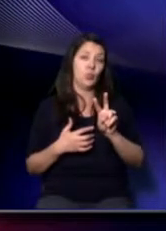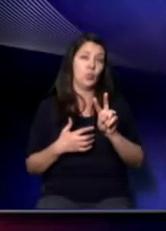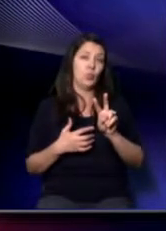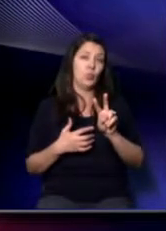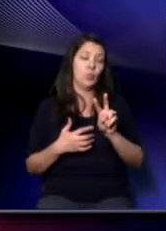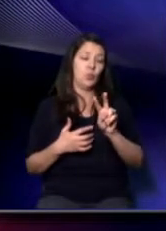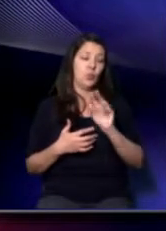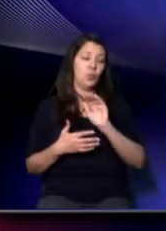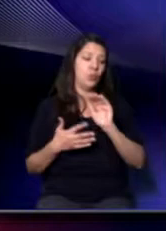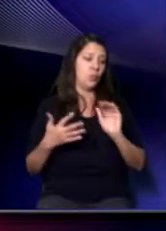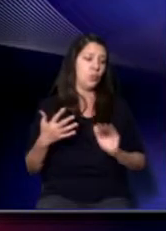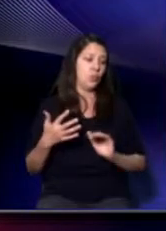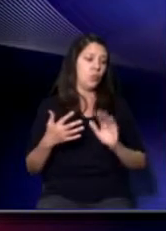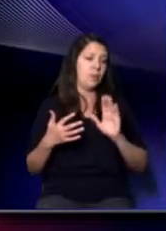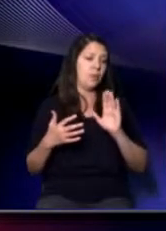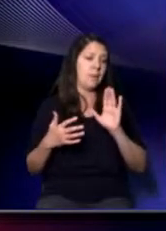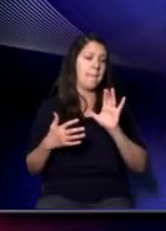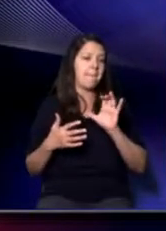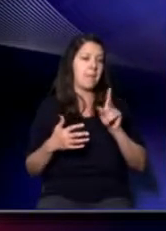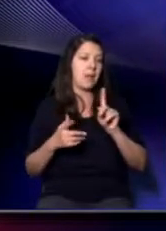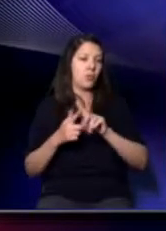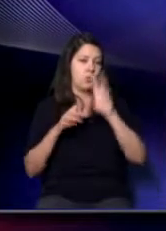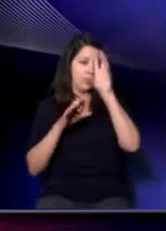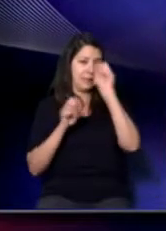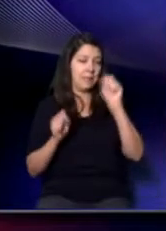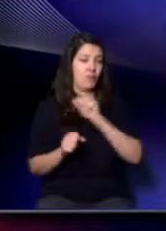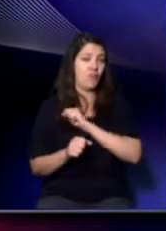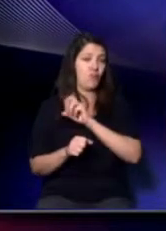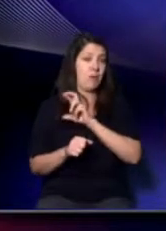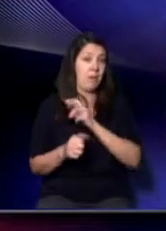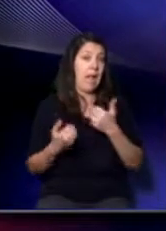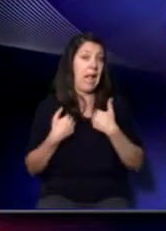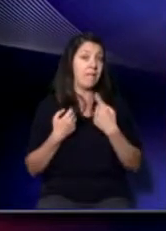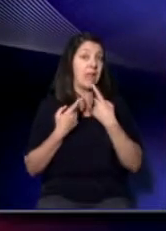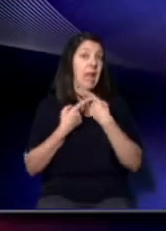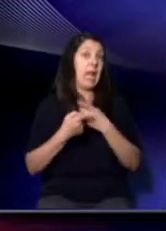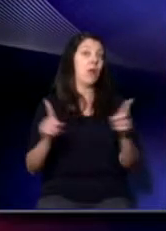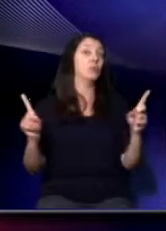by Superintendent Reichman. Announcements.